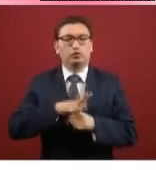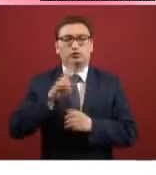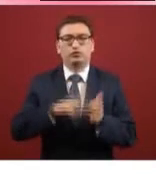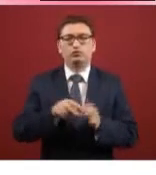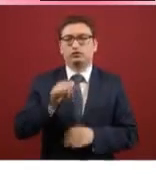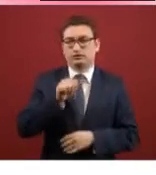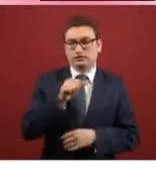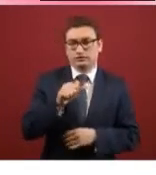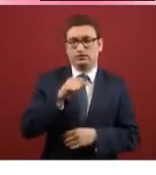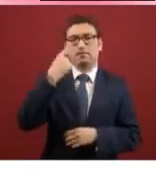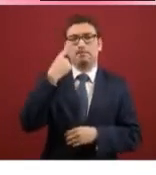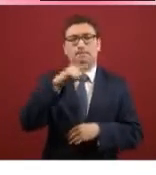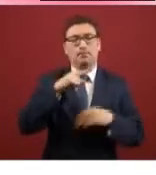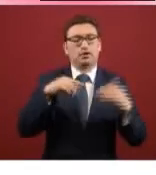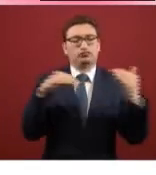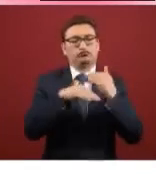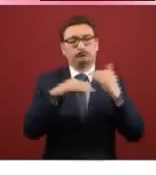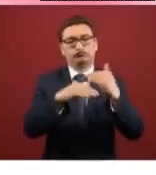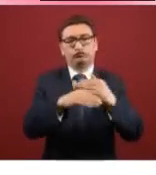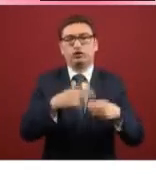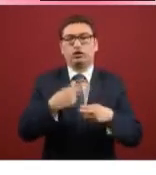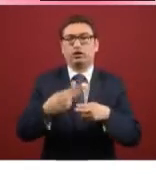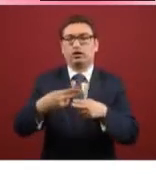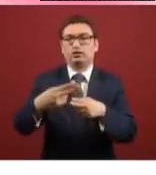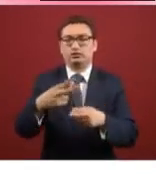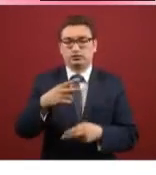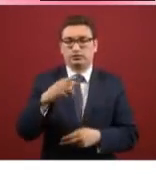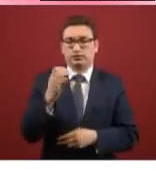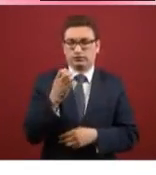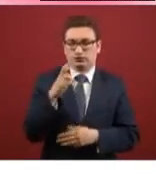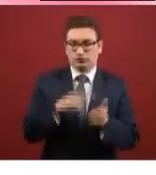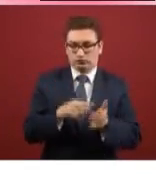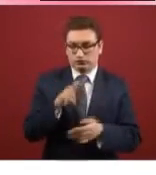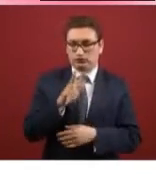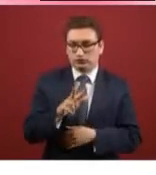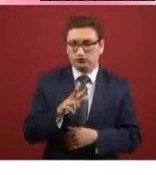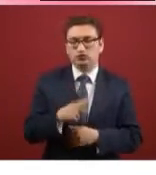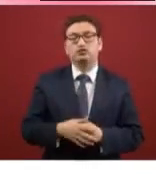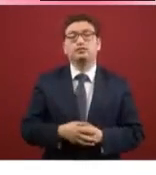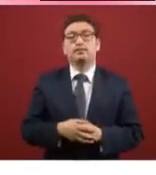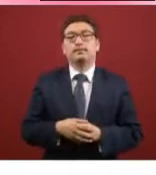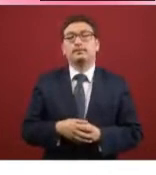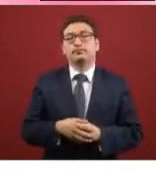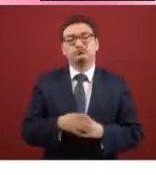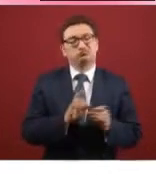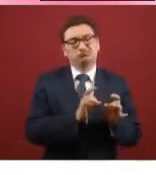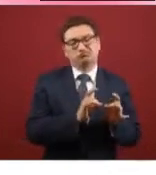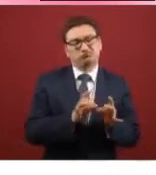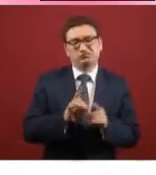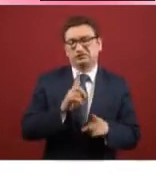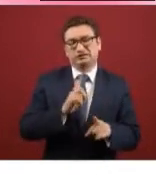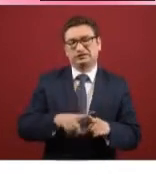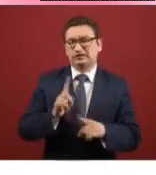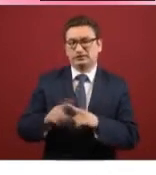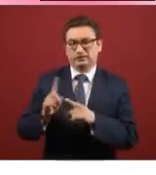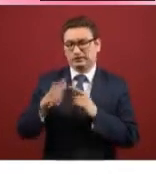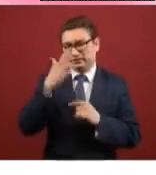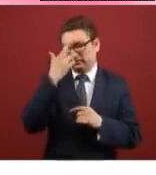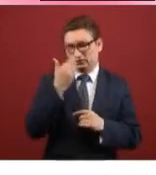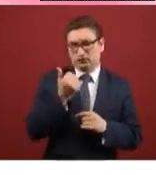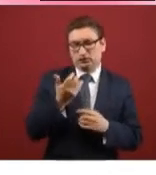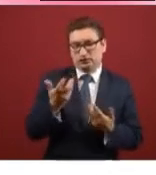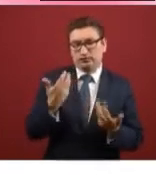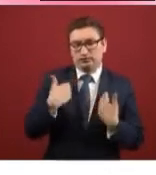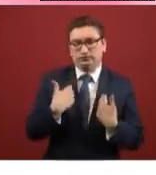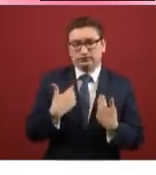And in 2016, they got new contracts to finish it by 2018. But for many reasons,